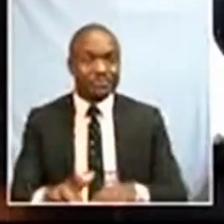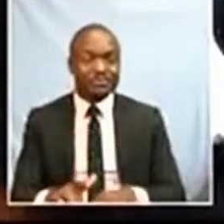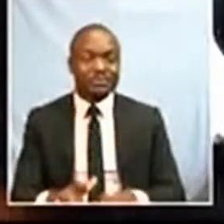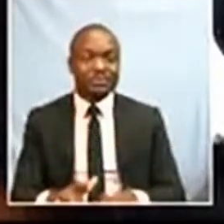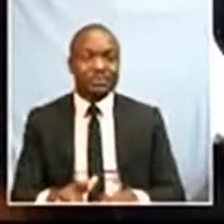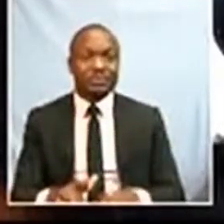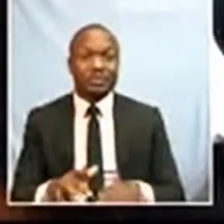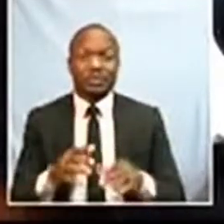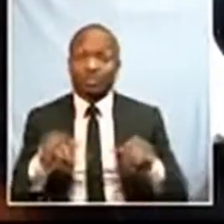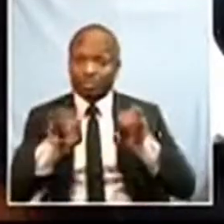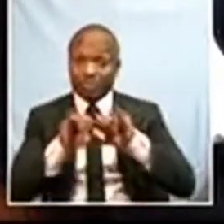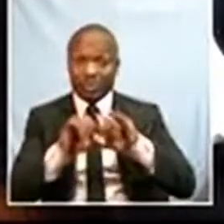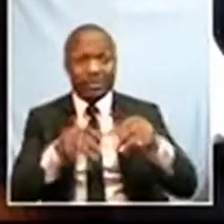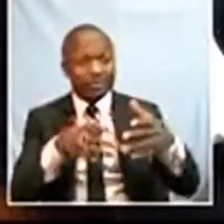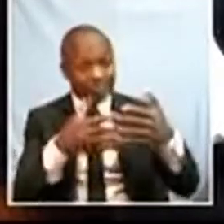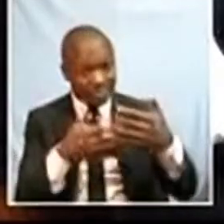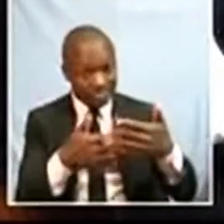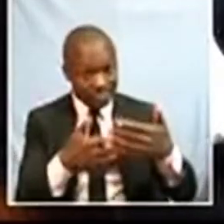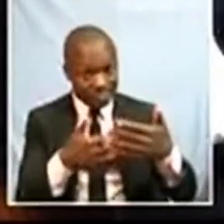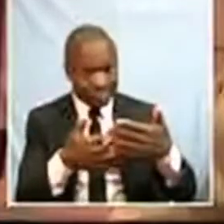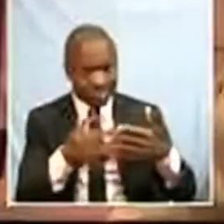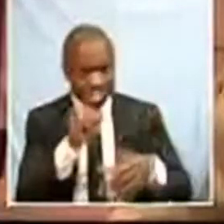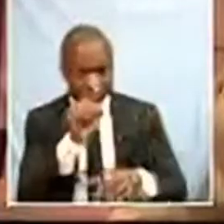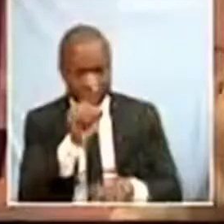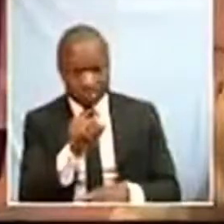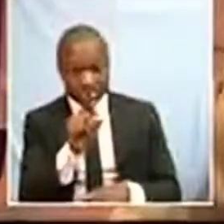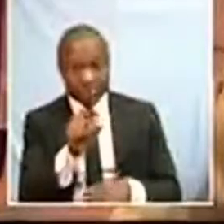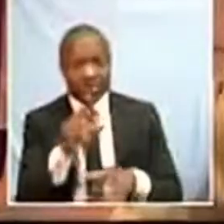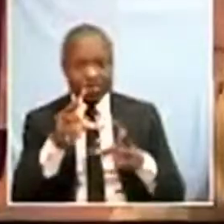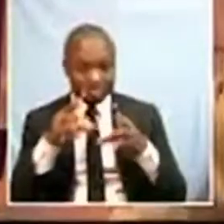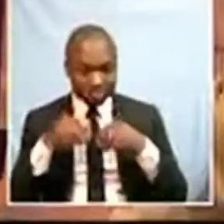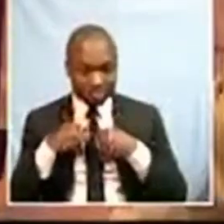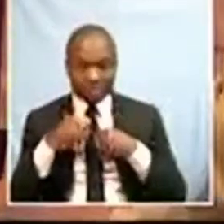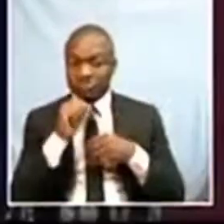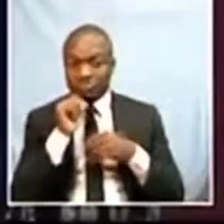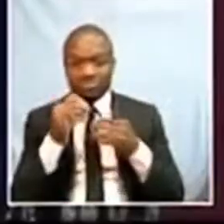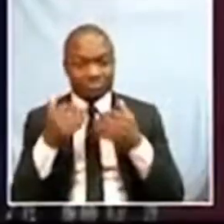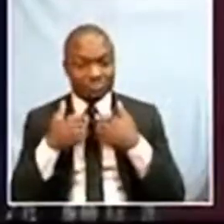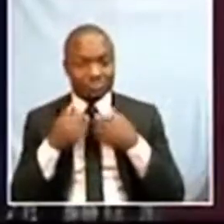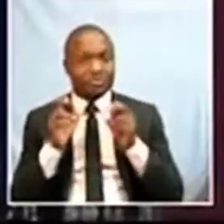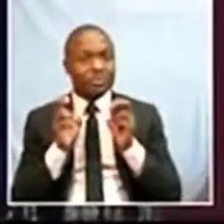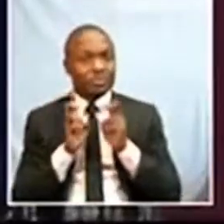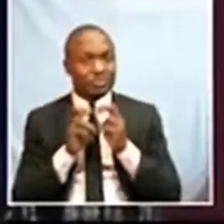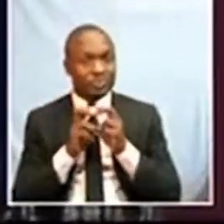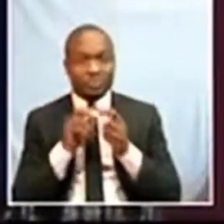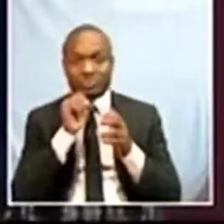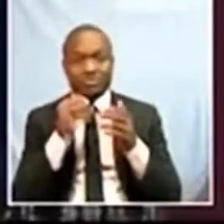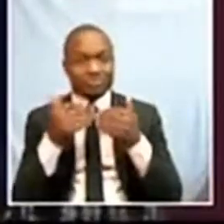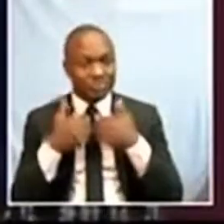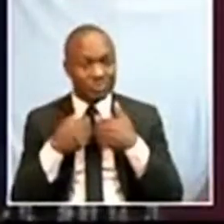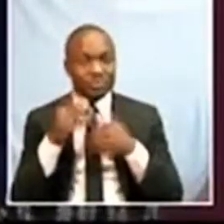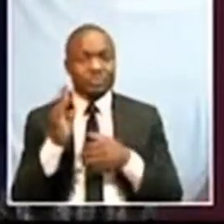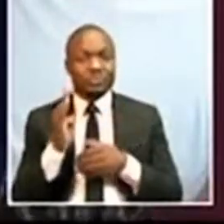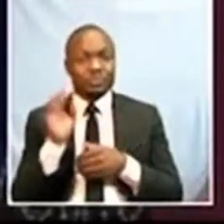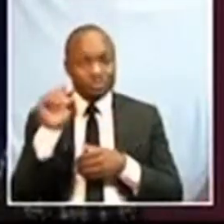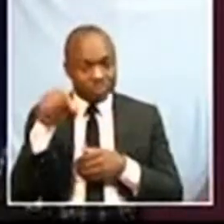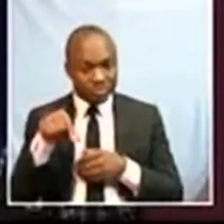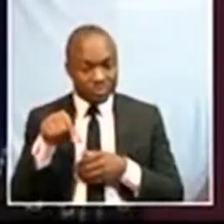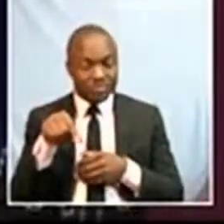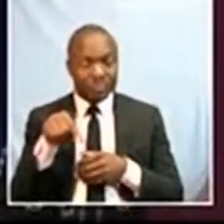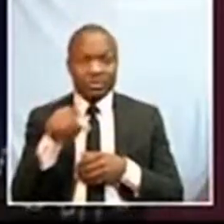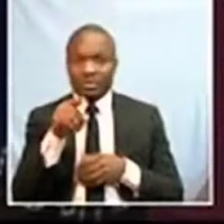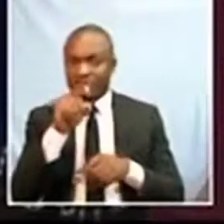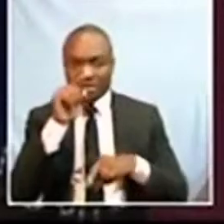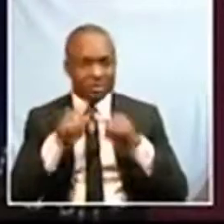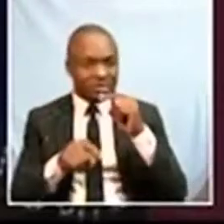vital documents. Just as you admitted that you didn't have the contract, you didn't have the BOQs, so you